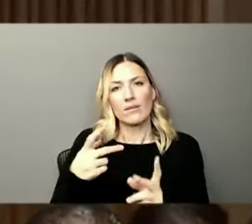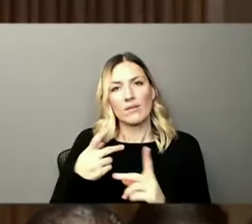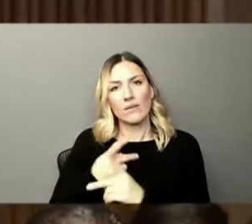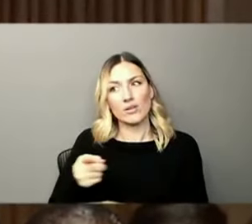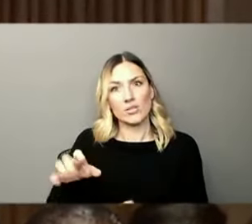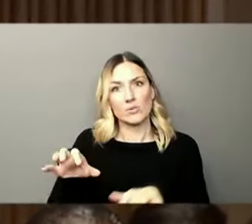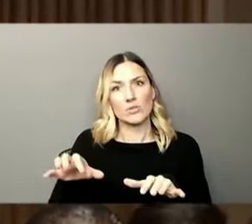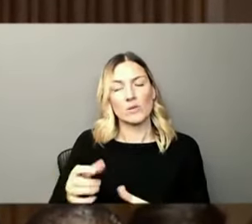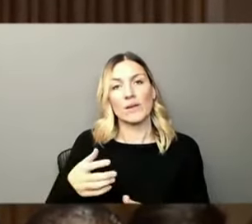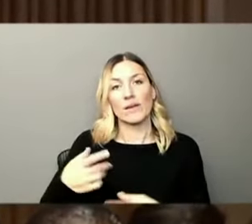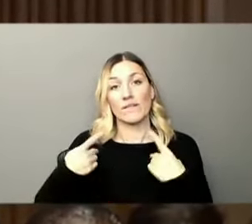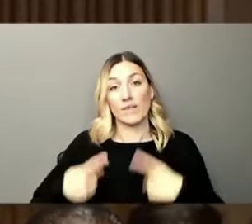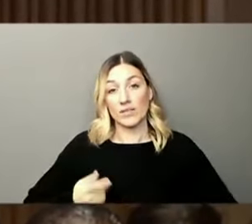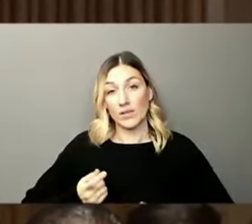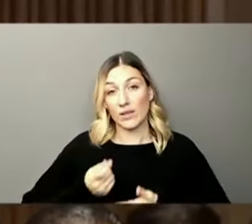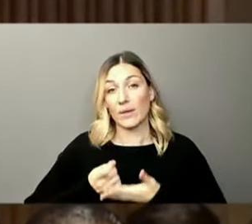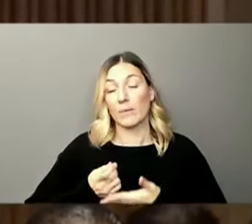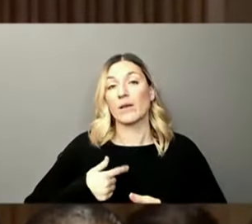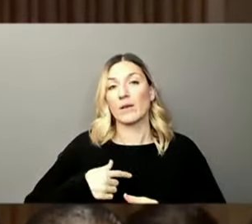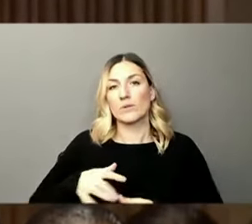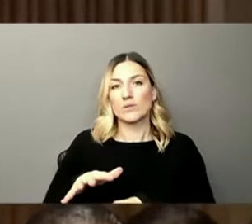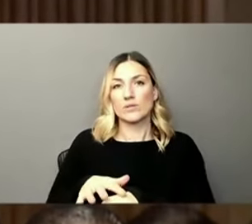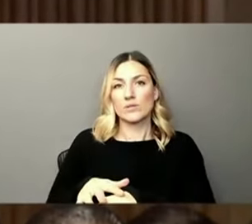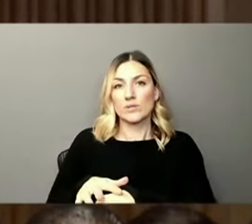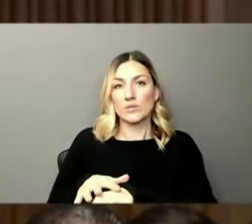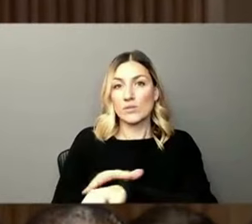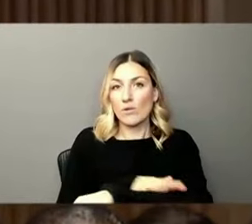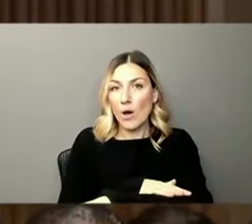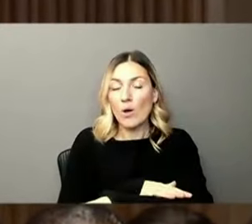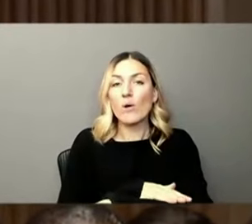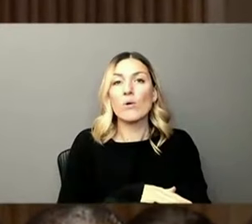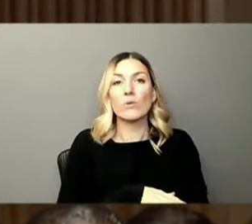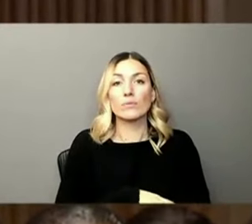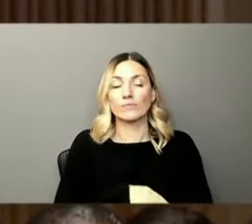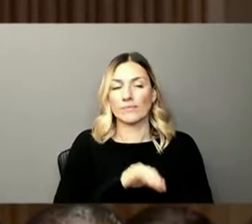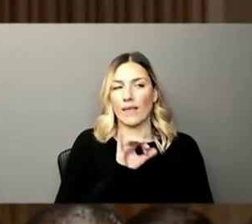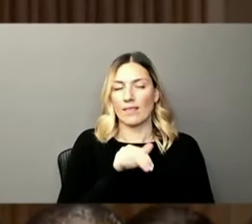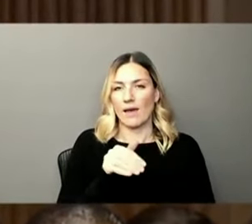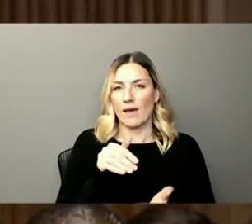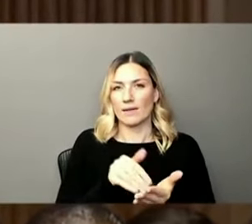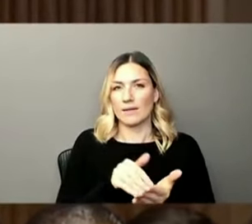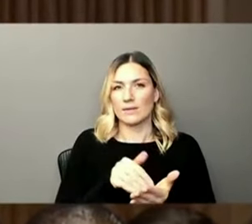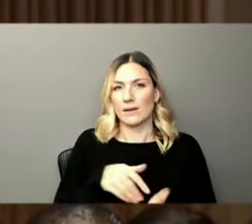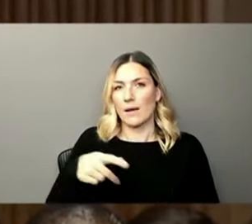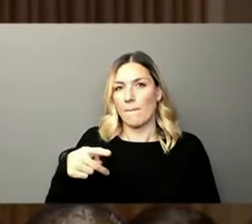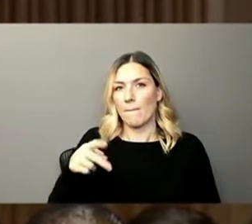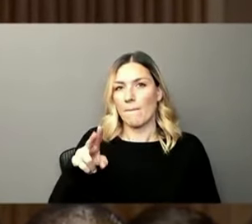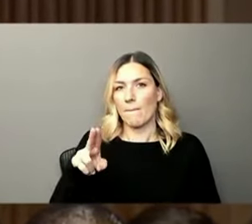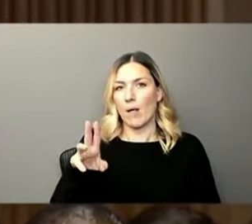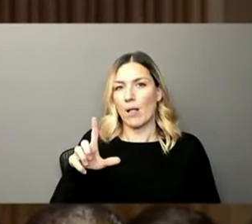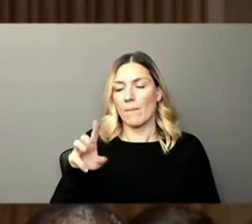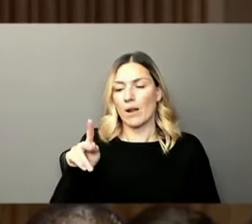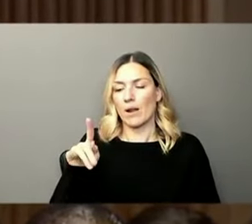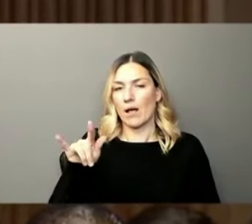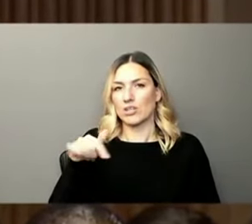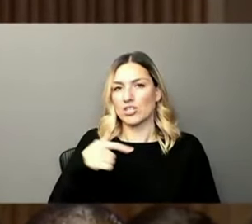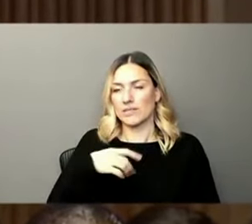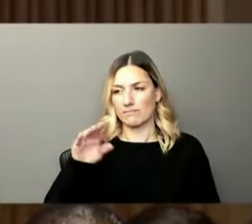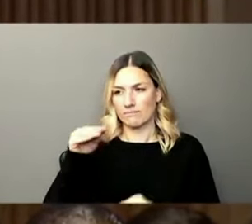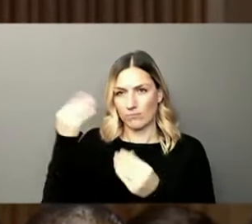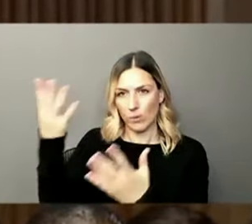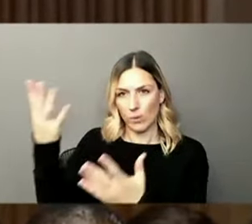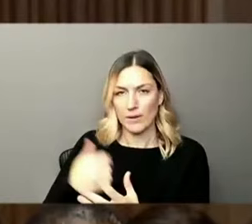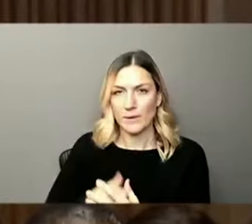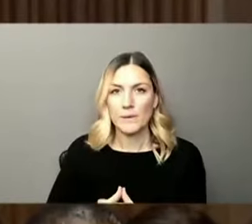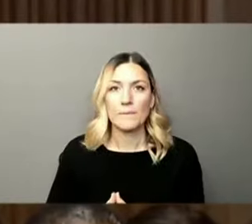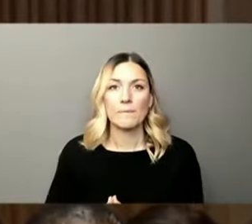physical therapy, they did go very slow on the recommendation of that pulmonologist that had the information. So